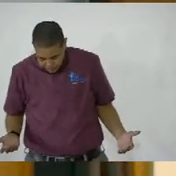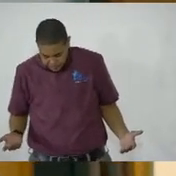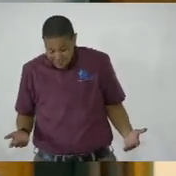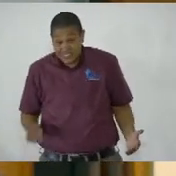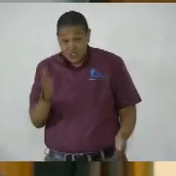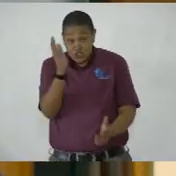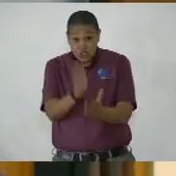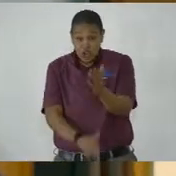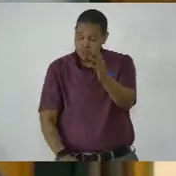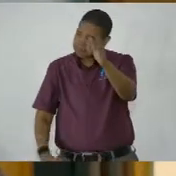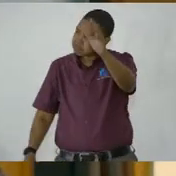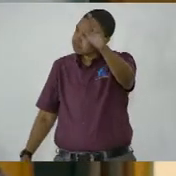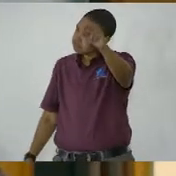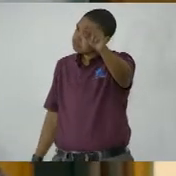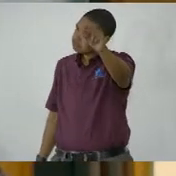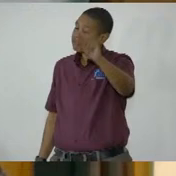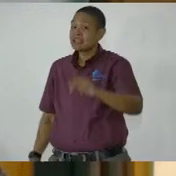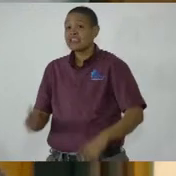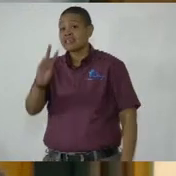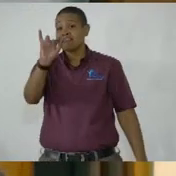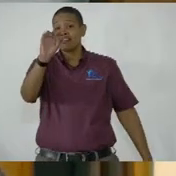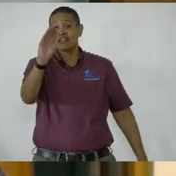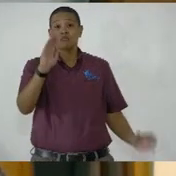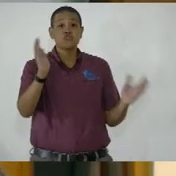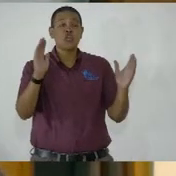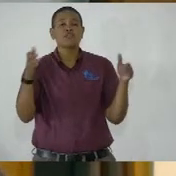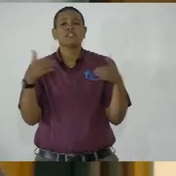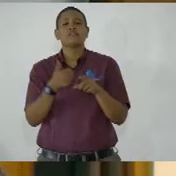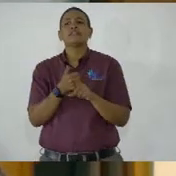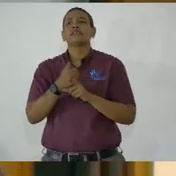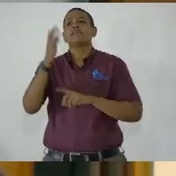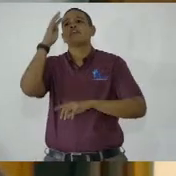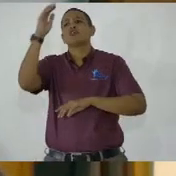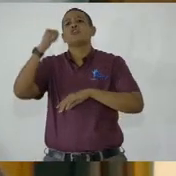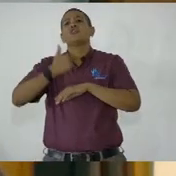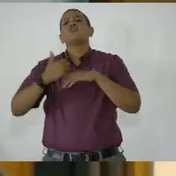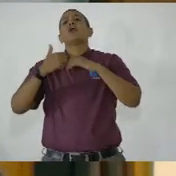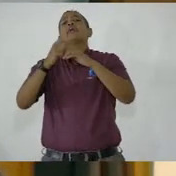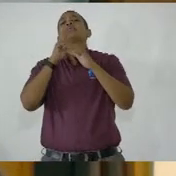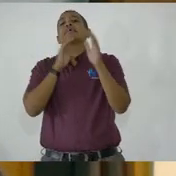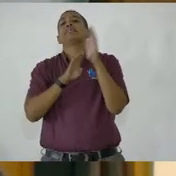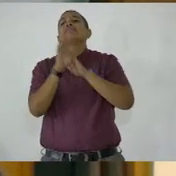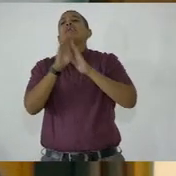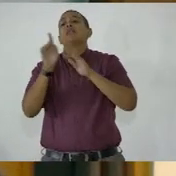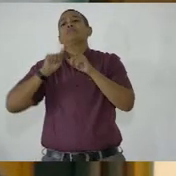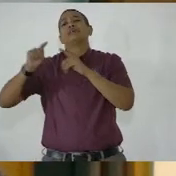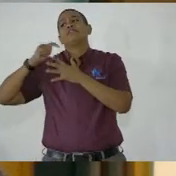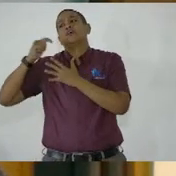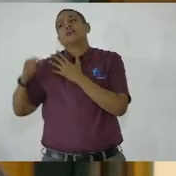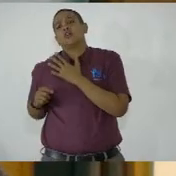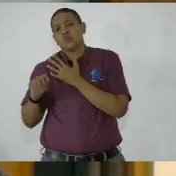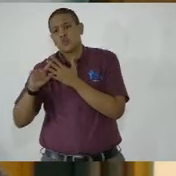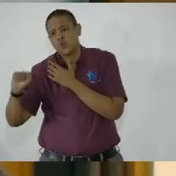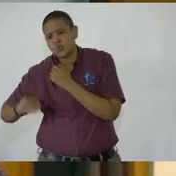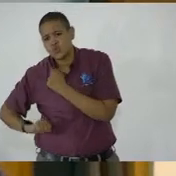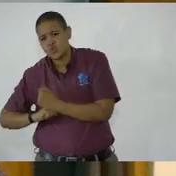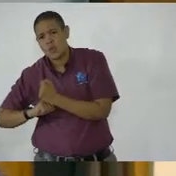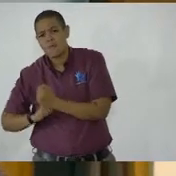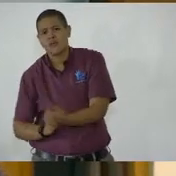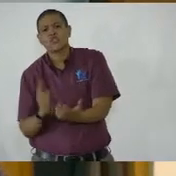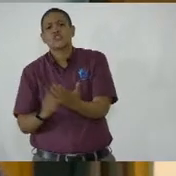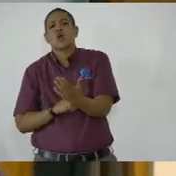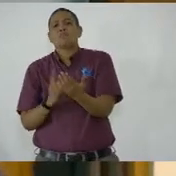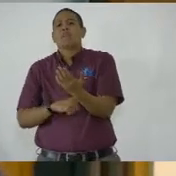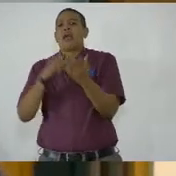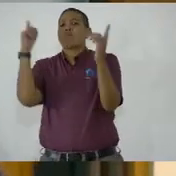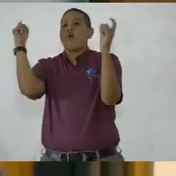there. The Victim Services Division has been creative in developing an arsenal of tools to address the sometimes complex